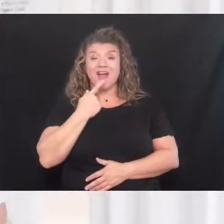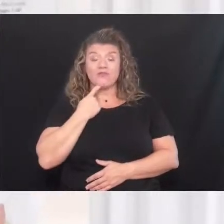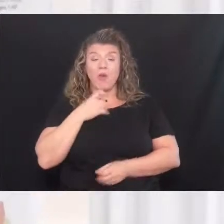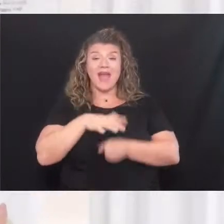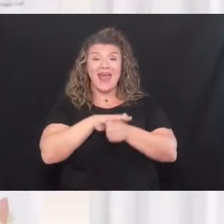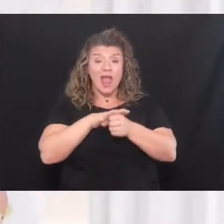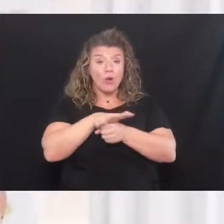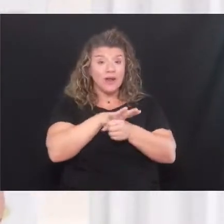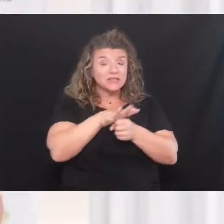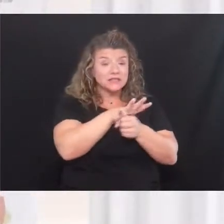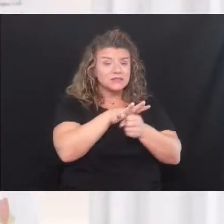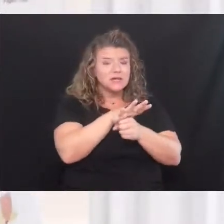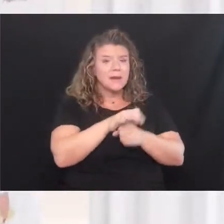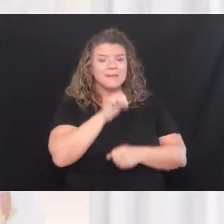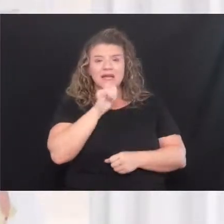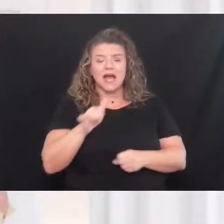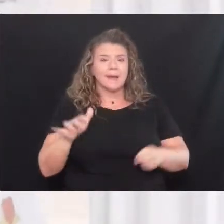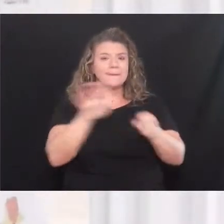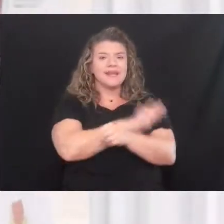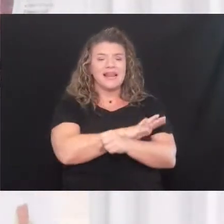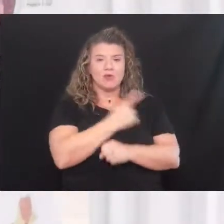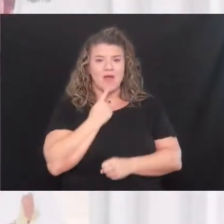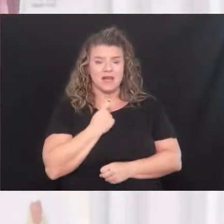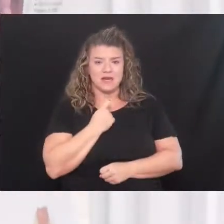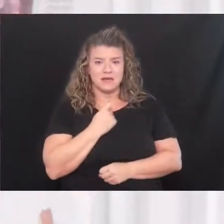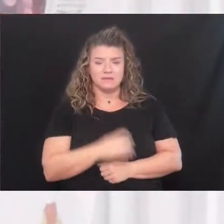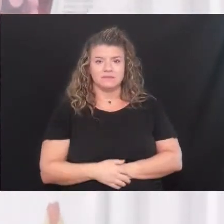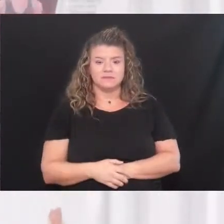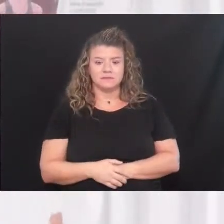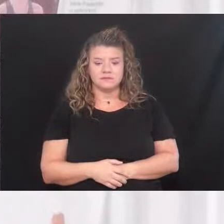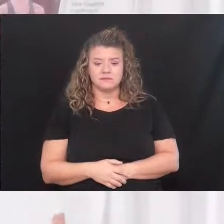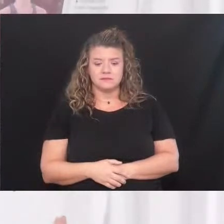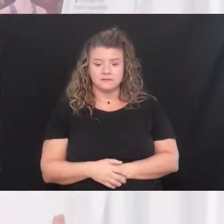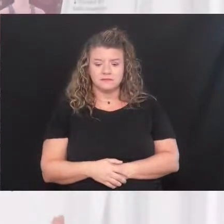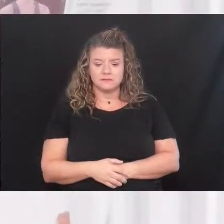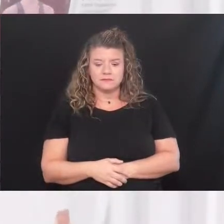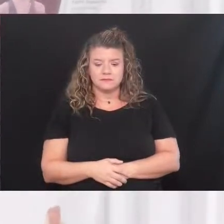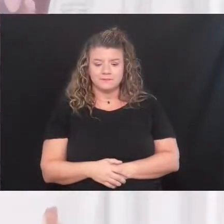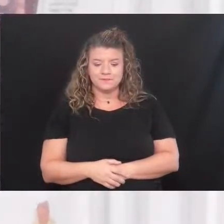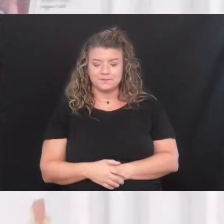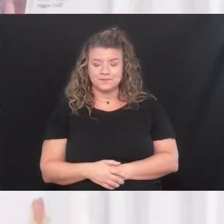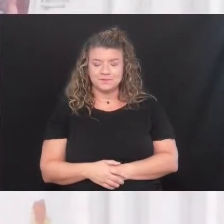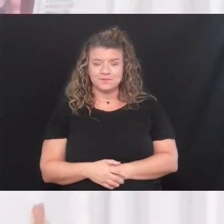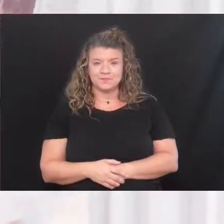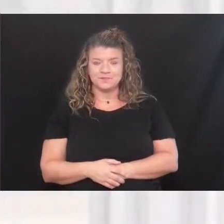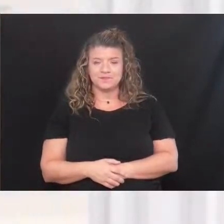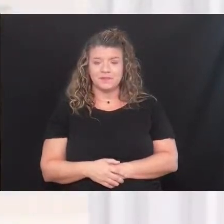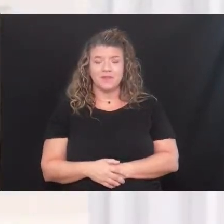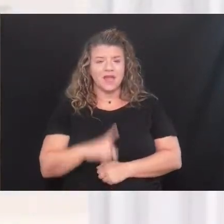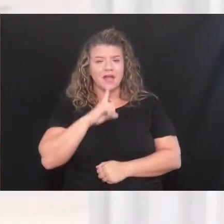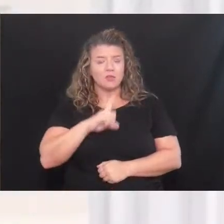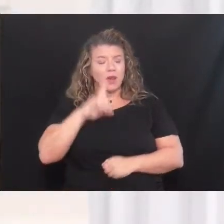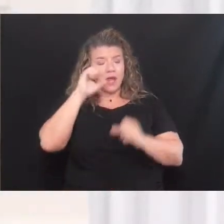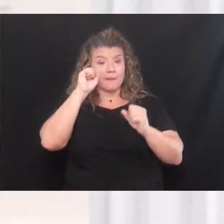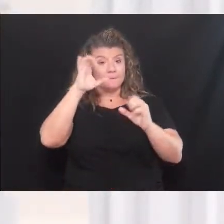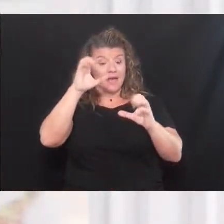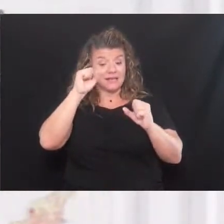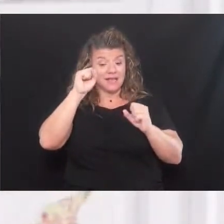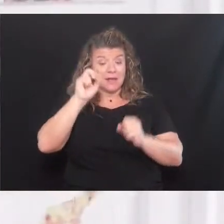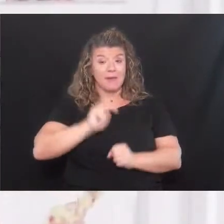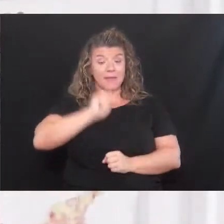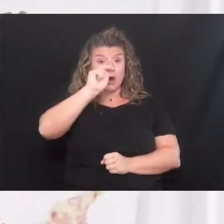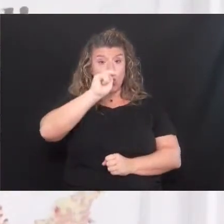you're not completely covered up. And then, it's amazing, but in the